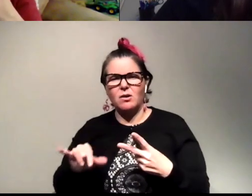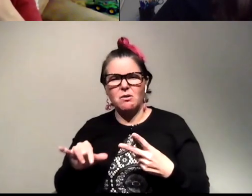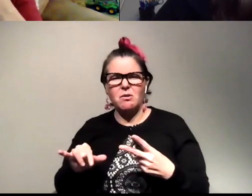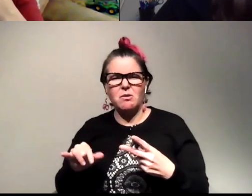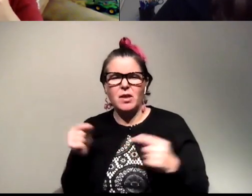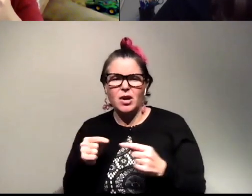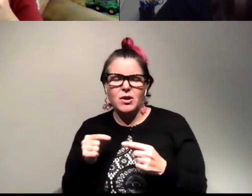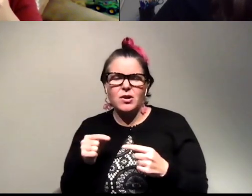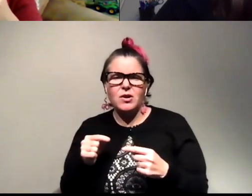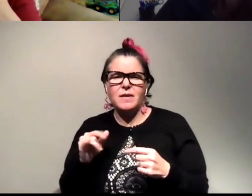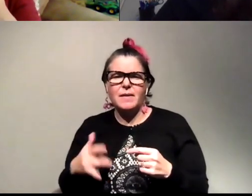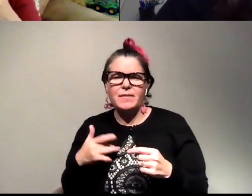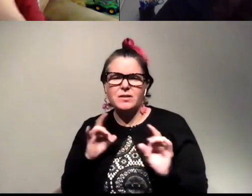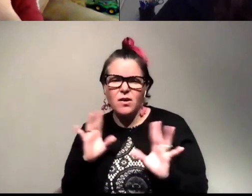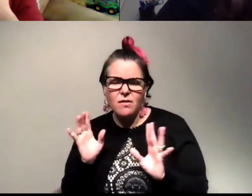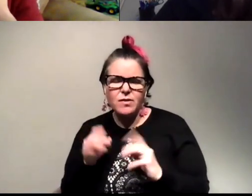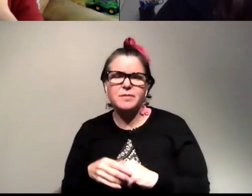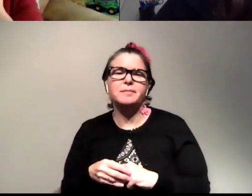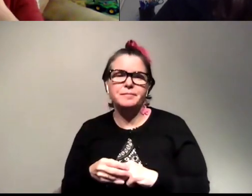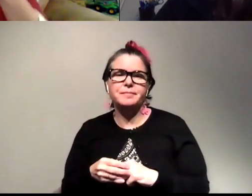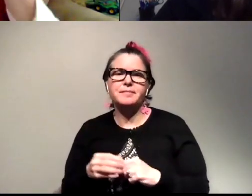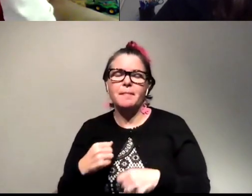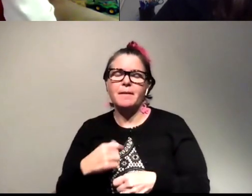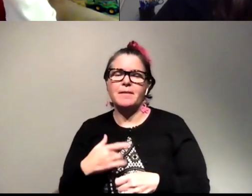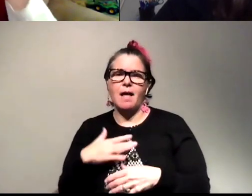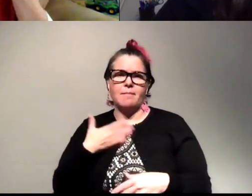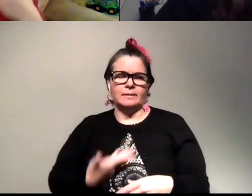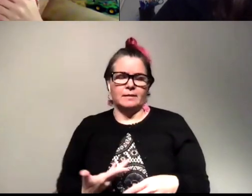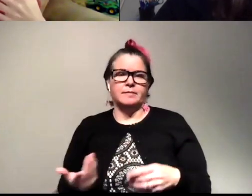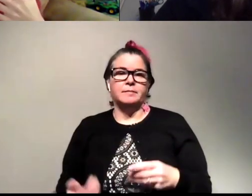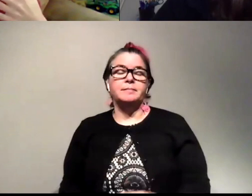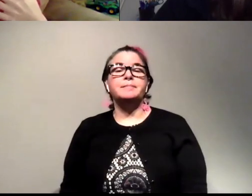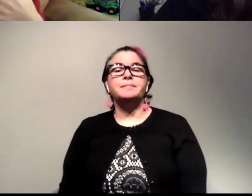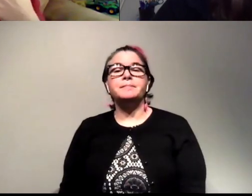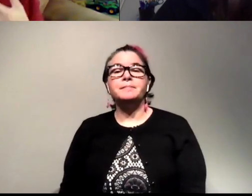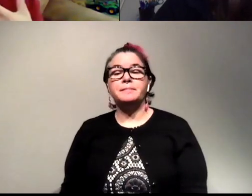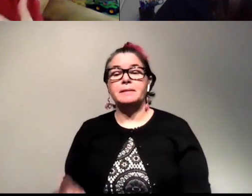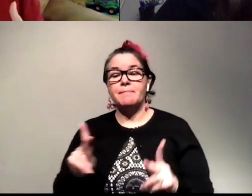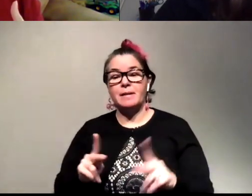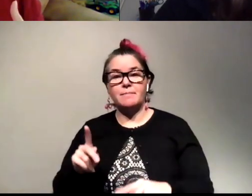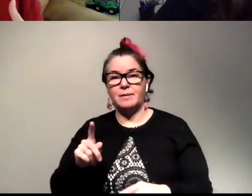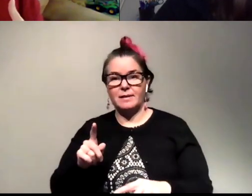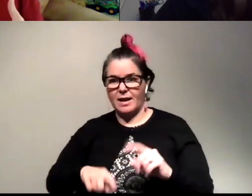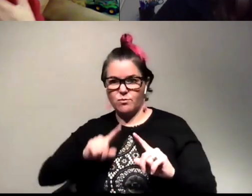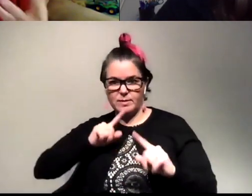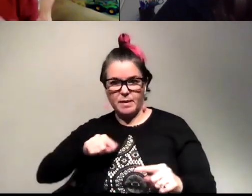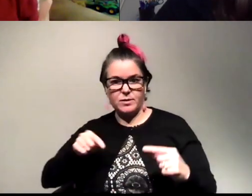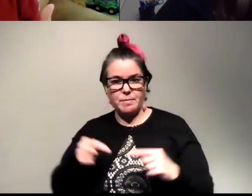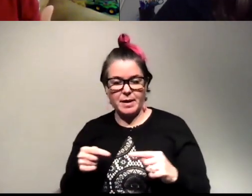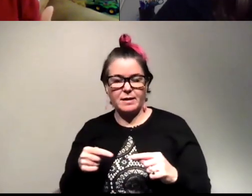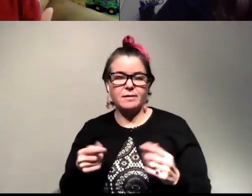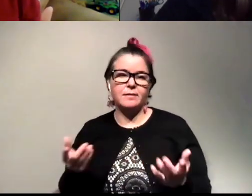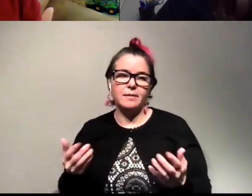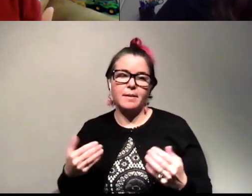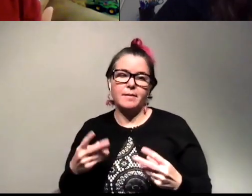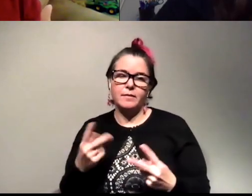that hurt, that felt terrible, and make me upset. And for people who don't respond as much to pain, there's probably two